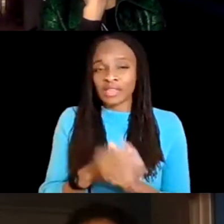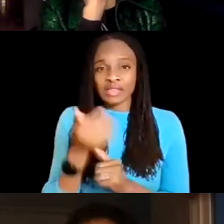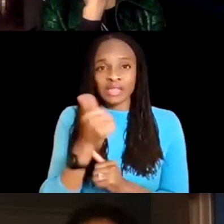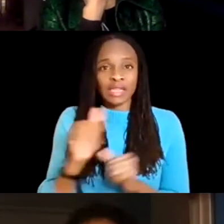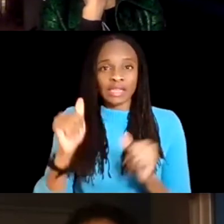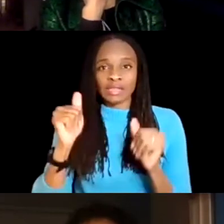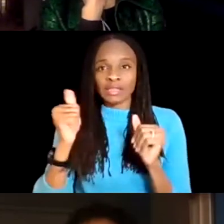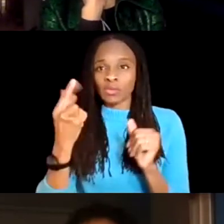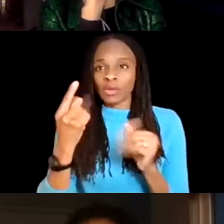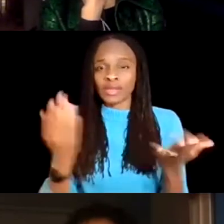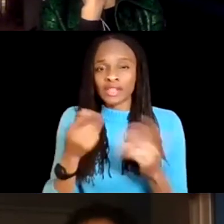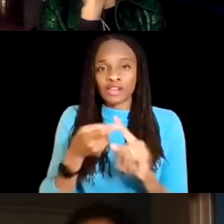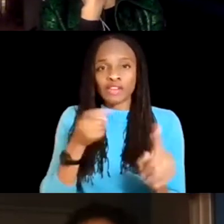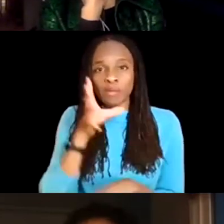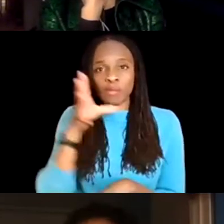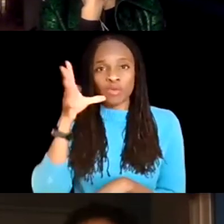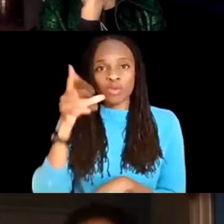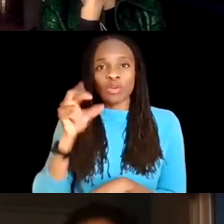area?